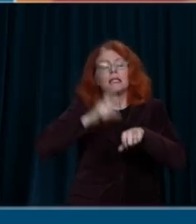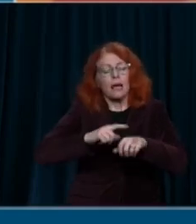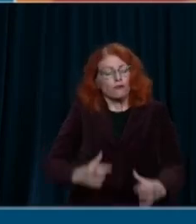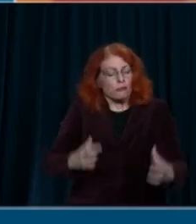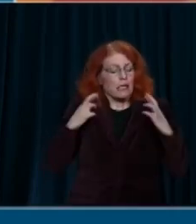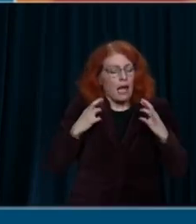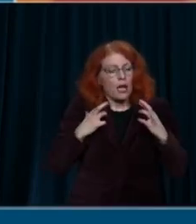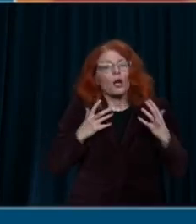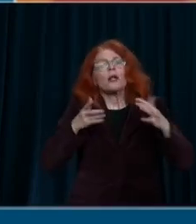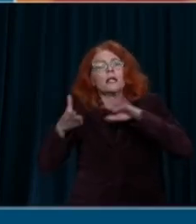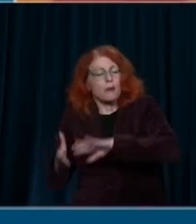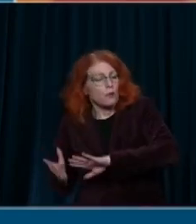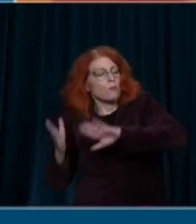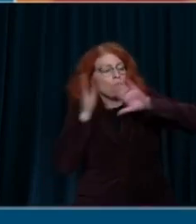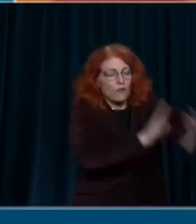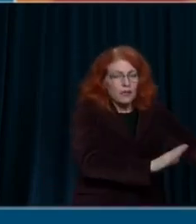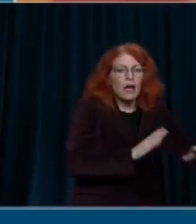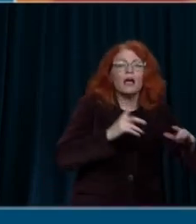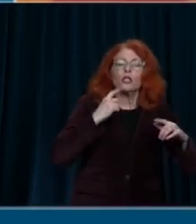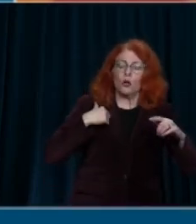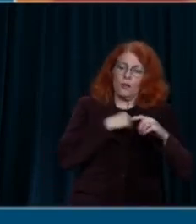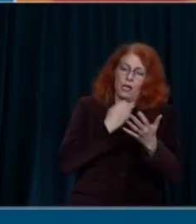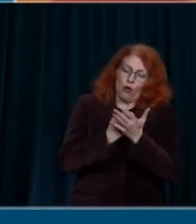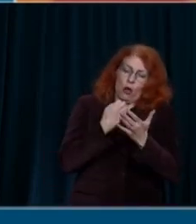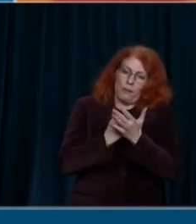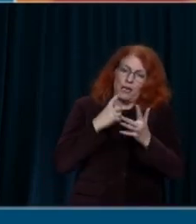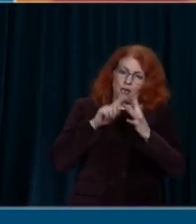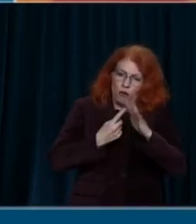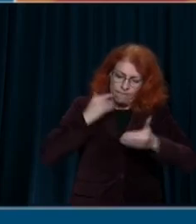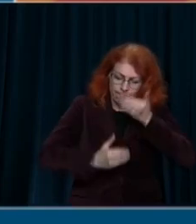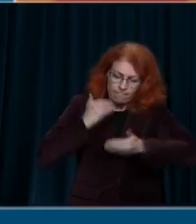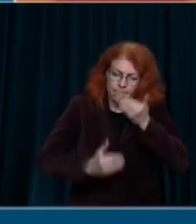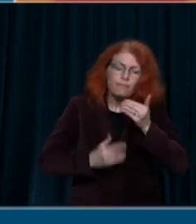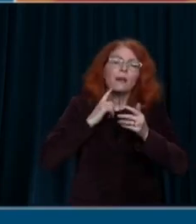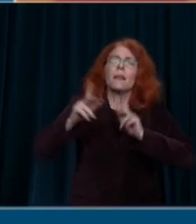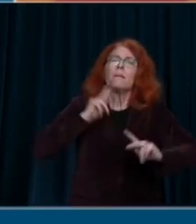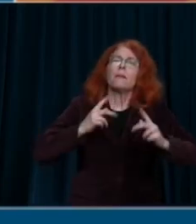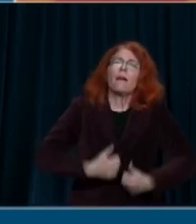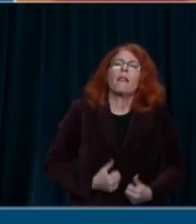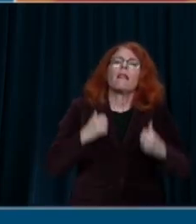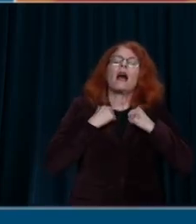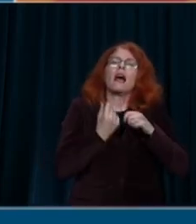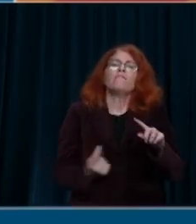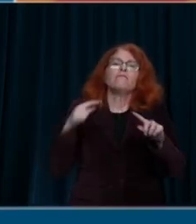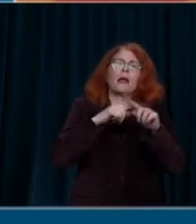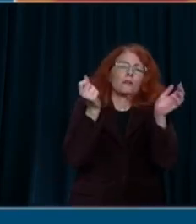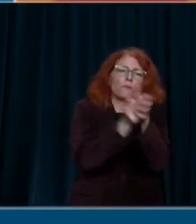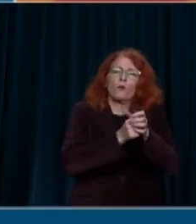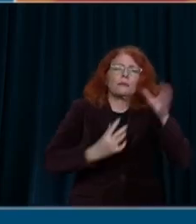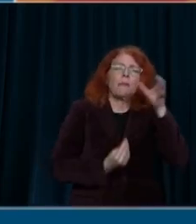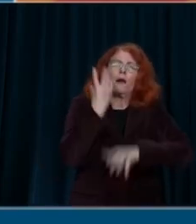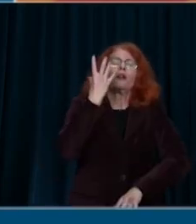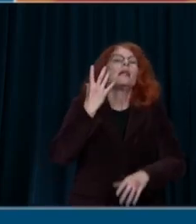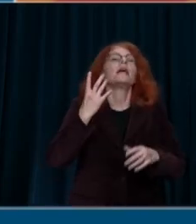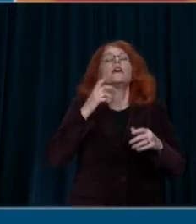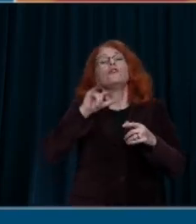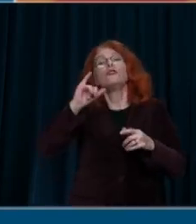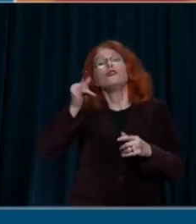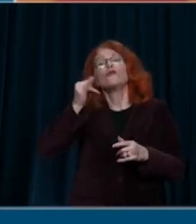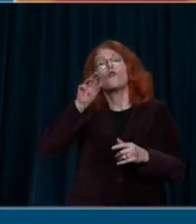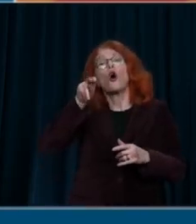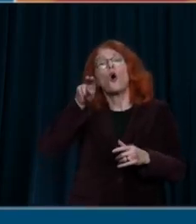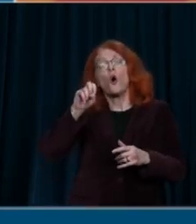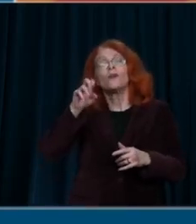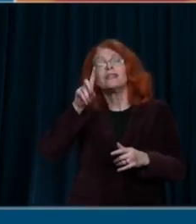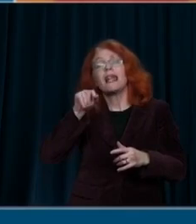move aside so that we can get the economy here moving and the people's lives moving back to prosperity. My name is Jerone Davison. I